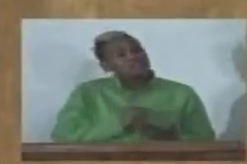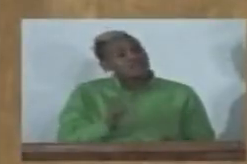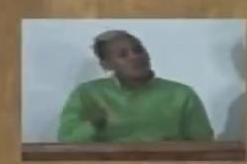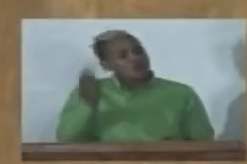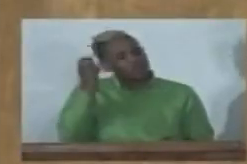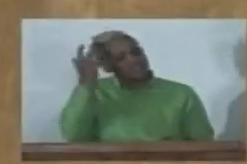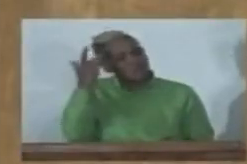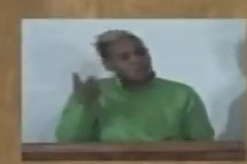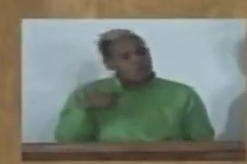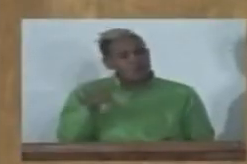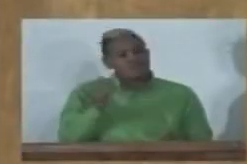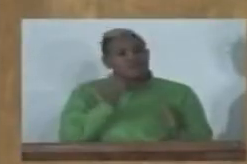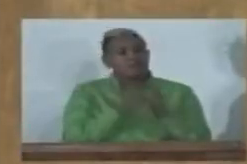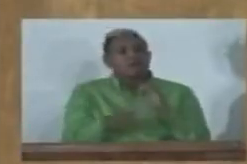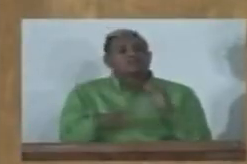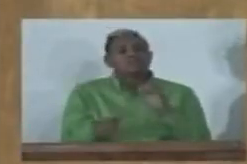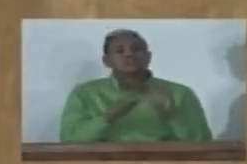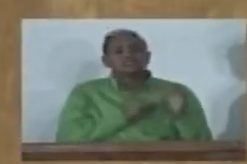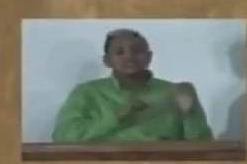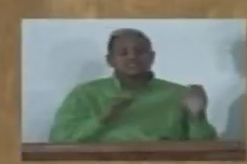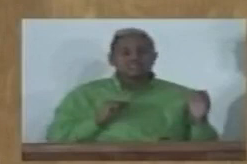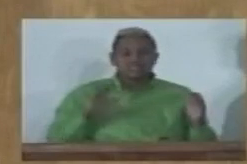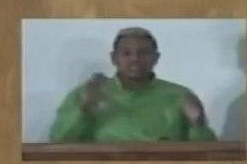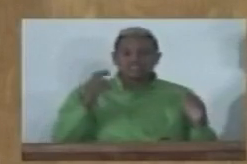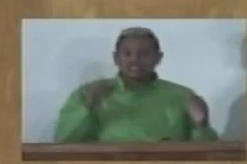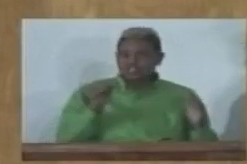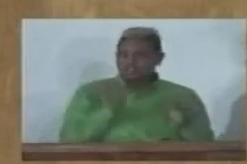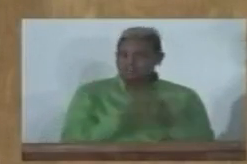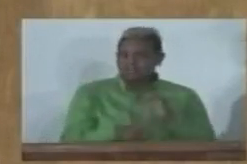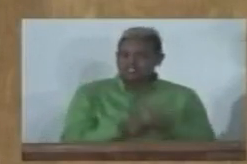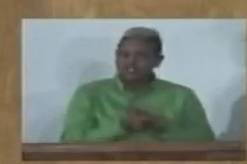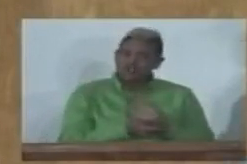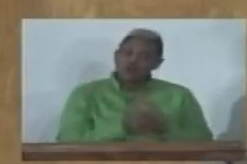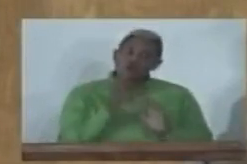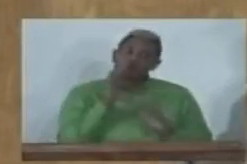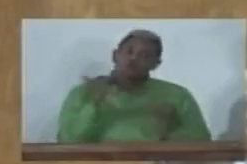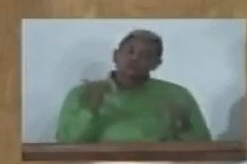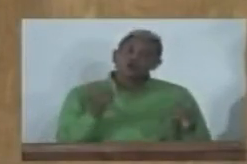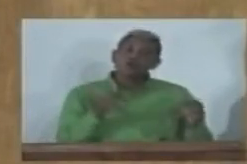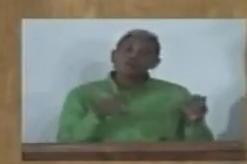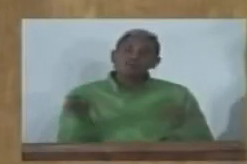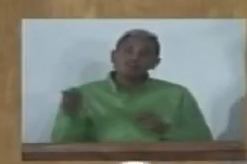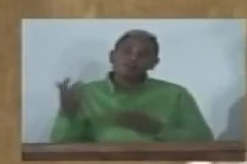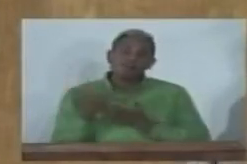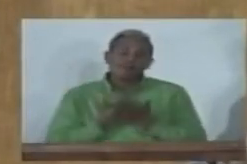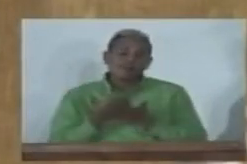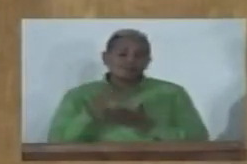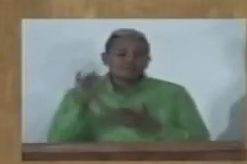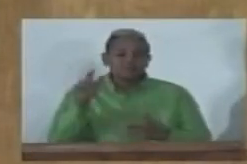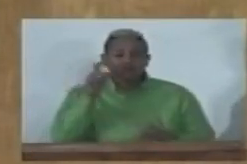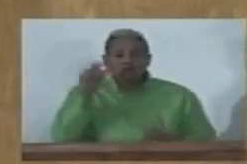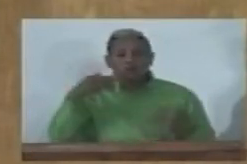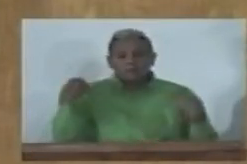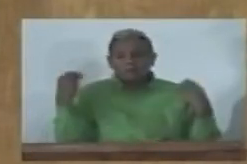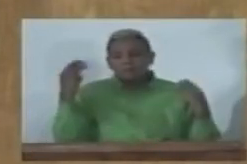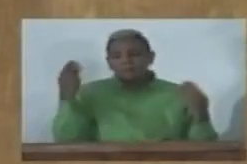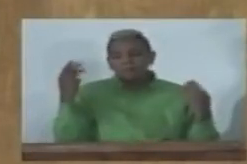why we have to pass this, Senator Charles, that is going to now be collected by the